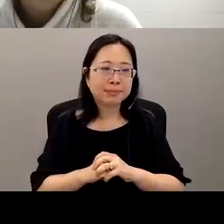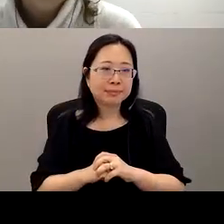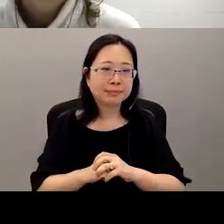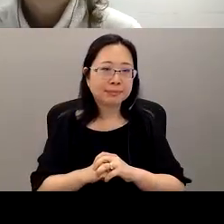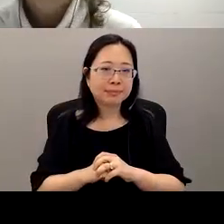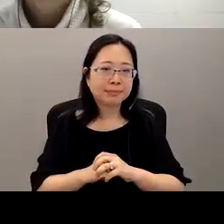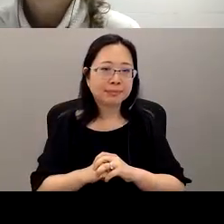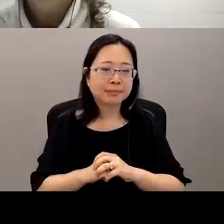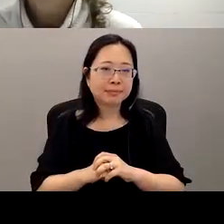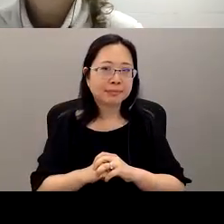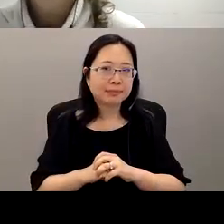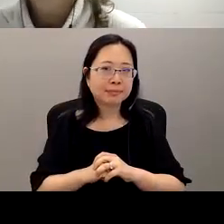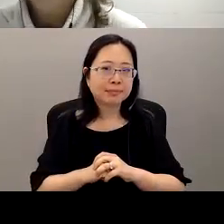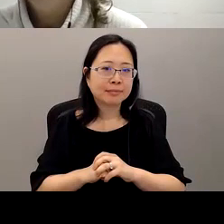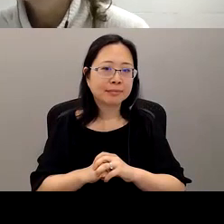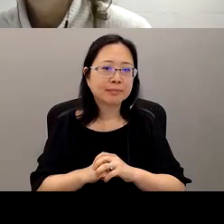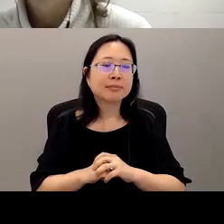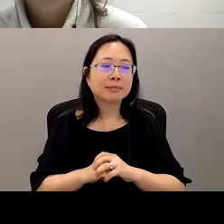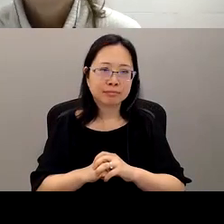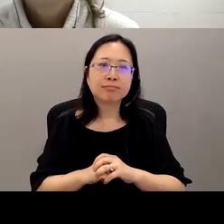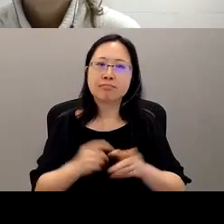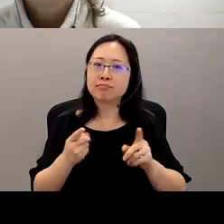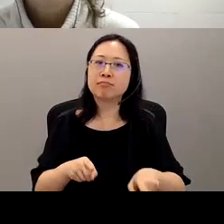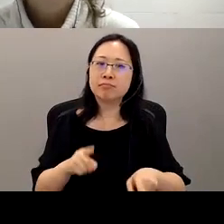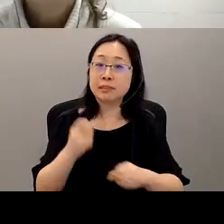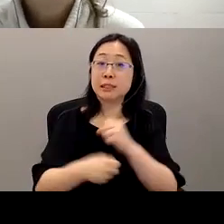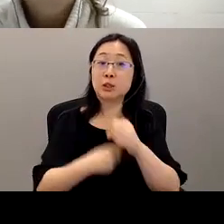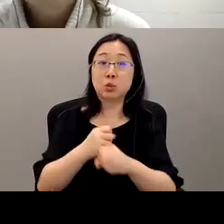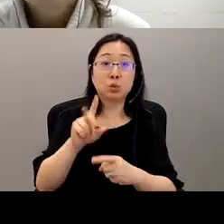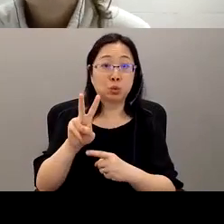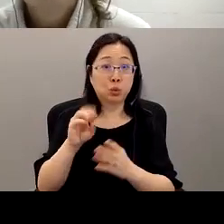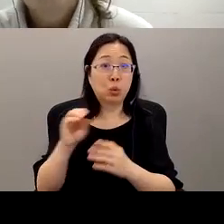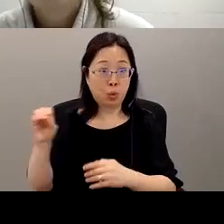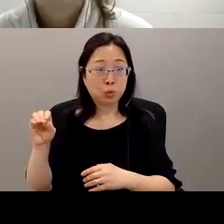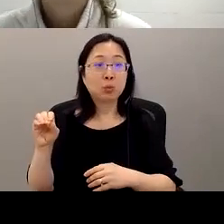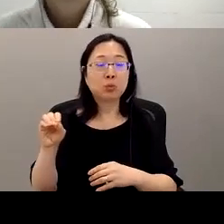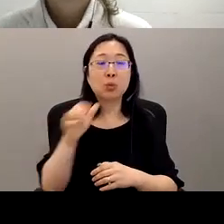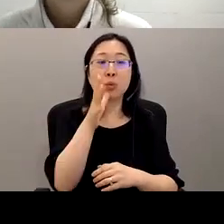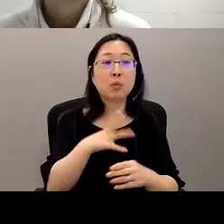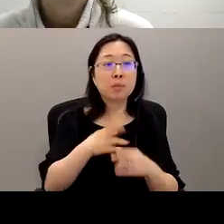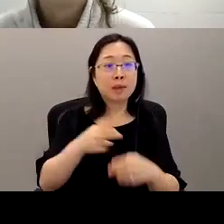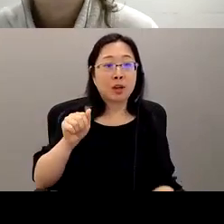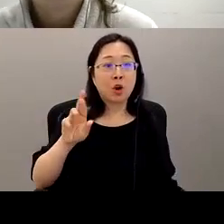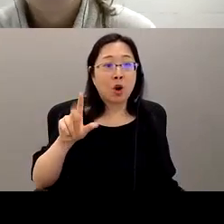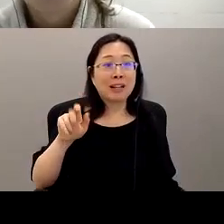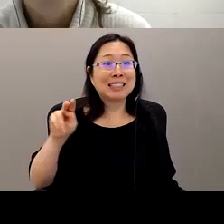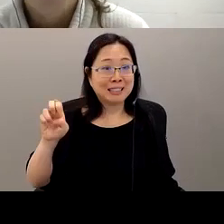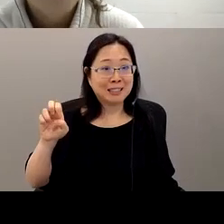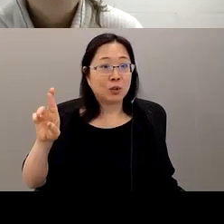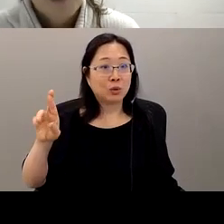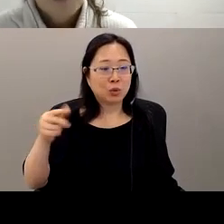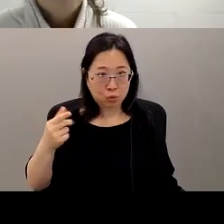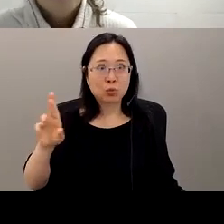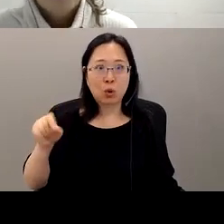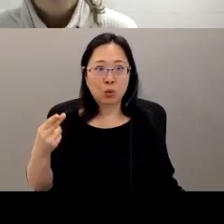so we, in early 2000, Arlene Grow, who worked for the CCAC at the time,